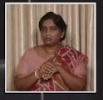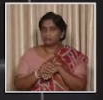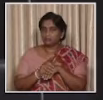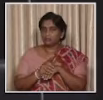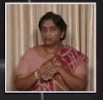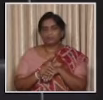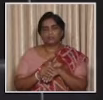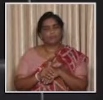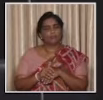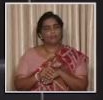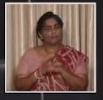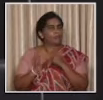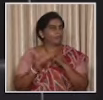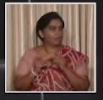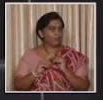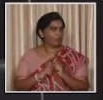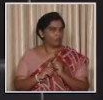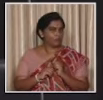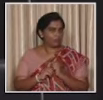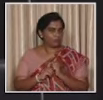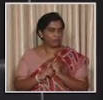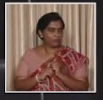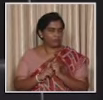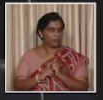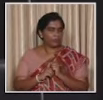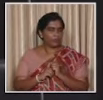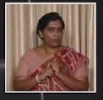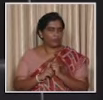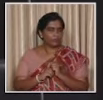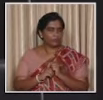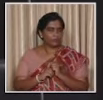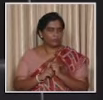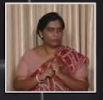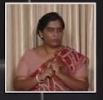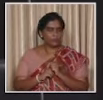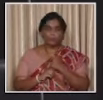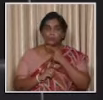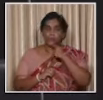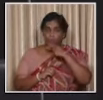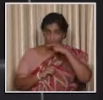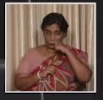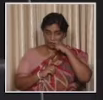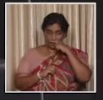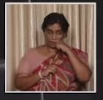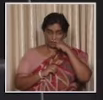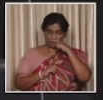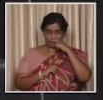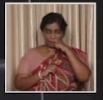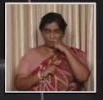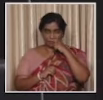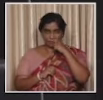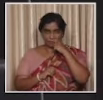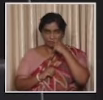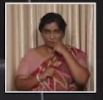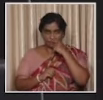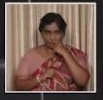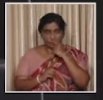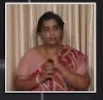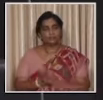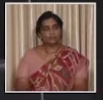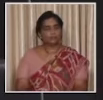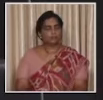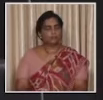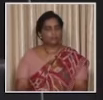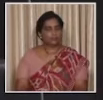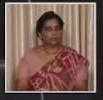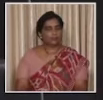the flow or the right near the sea, where the water, that is where this Because I think